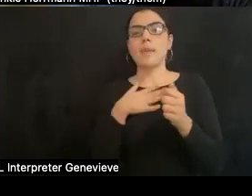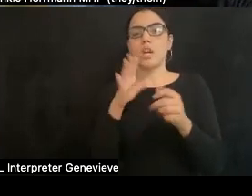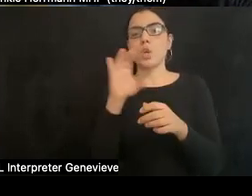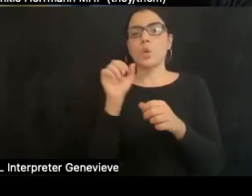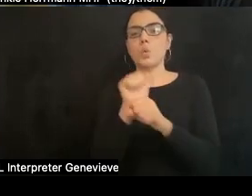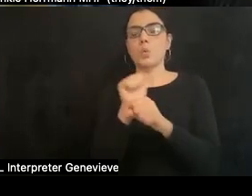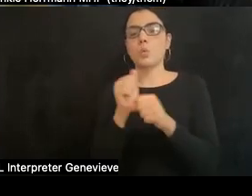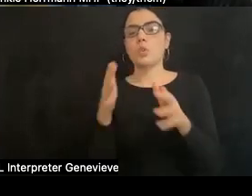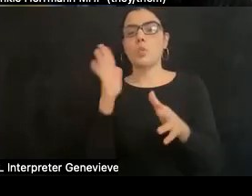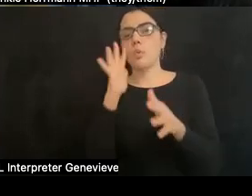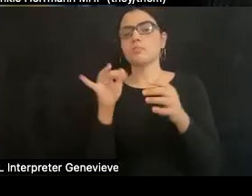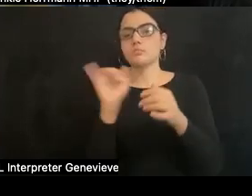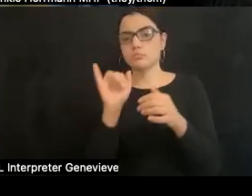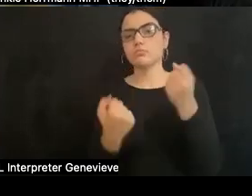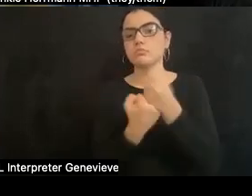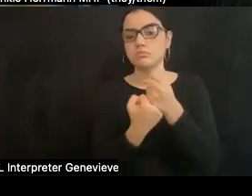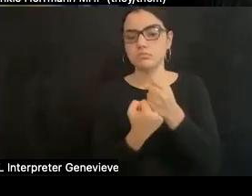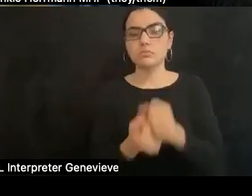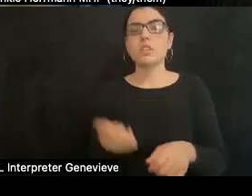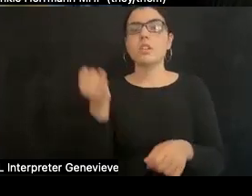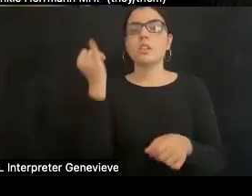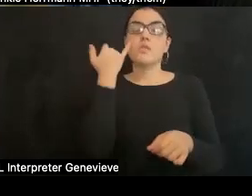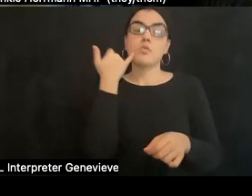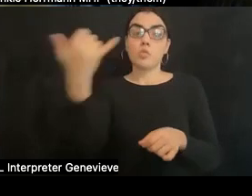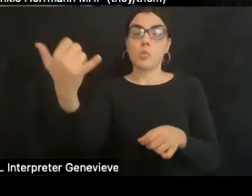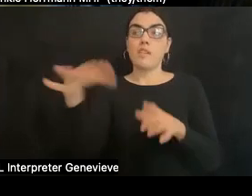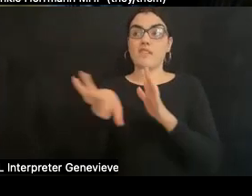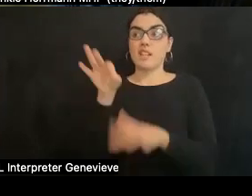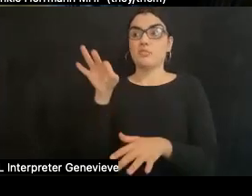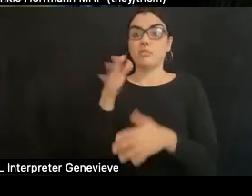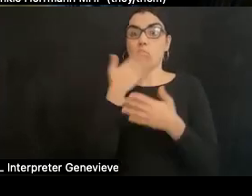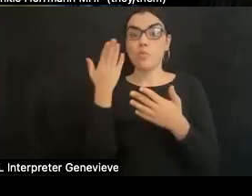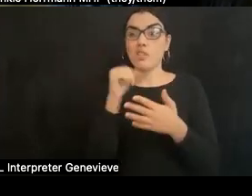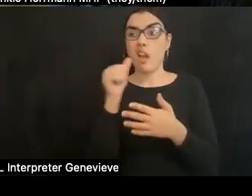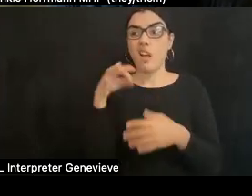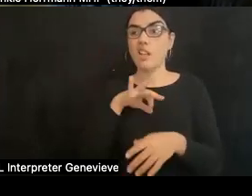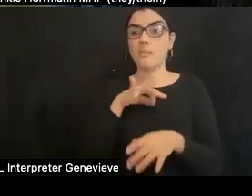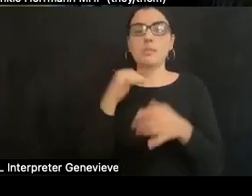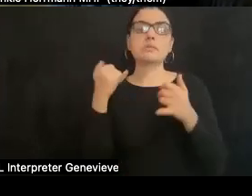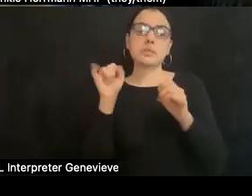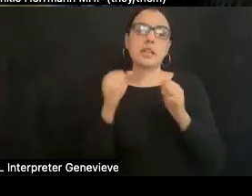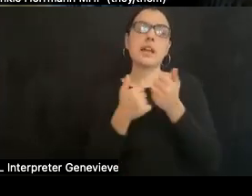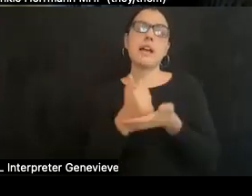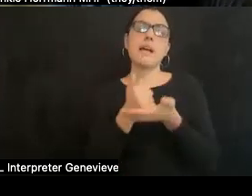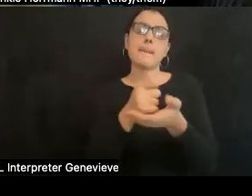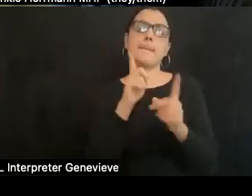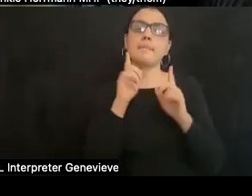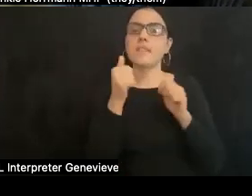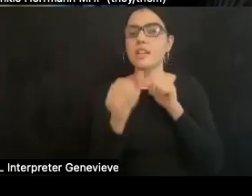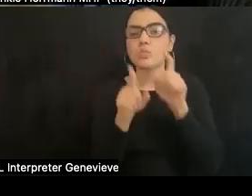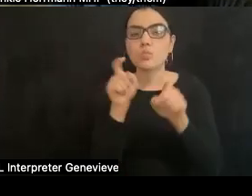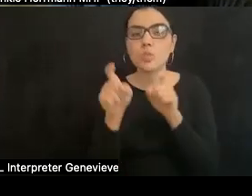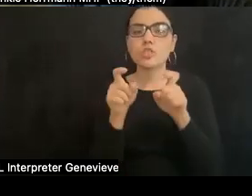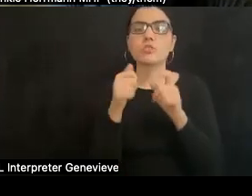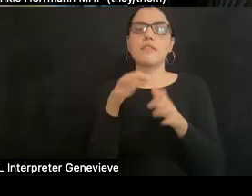to. And if you call and you find out you're not eligible, we can still help answer your questions, understand what your kind of Medicaid